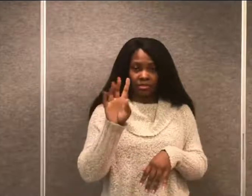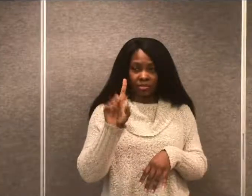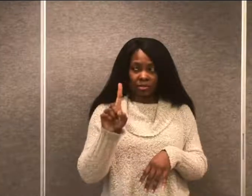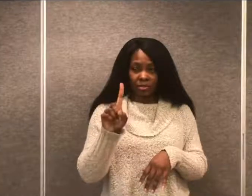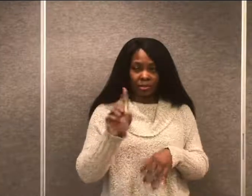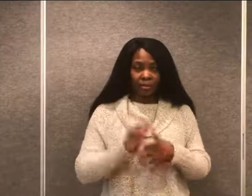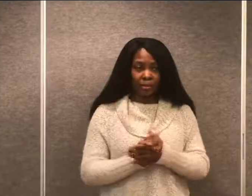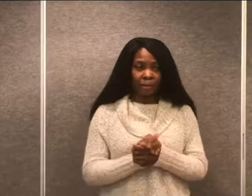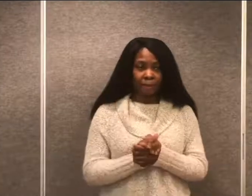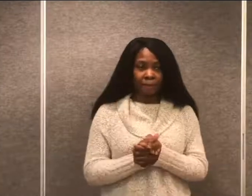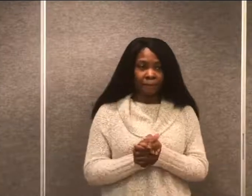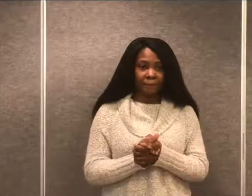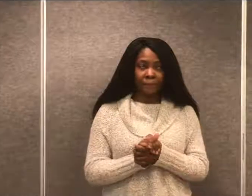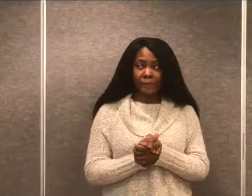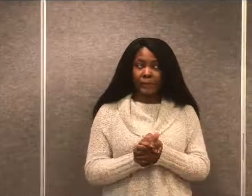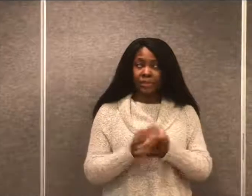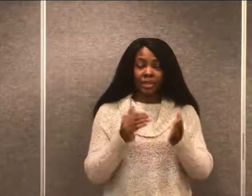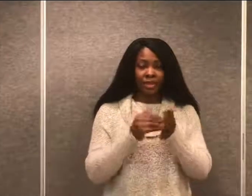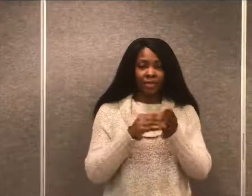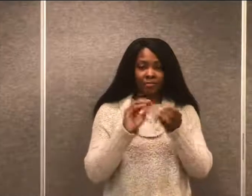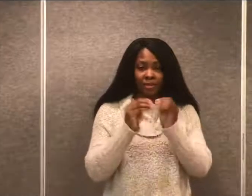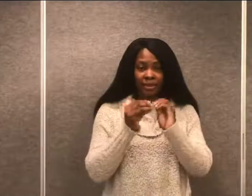857-799-9641. Again,